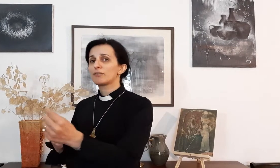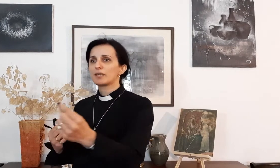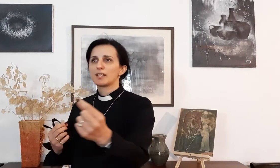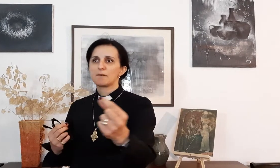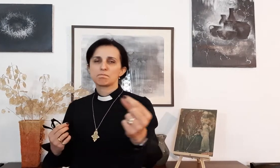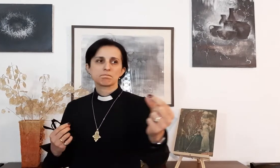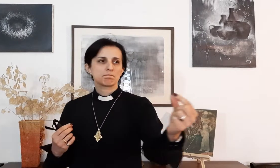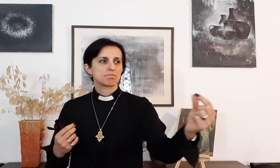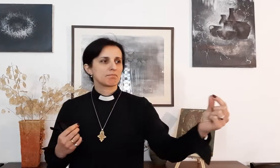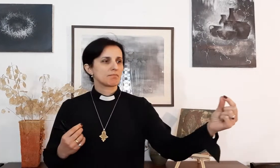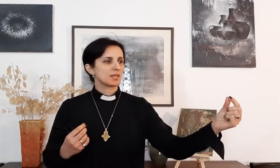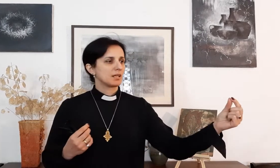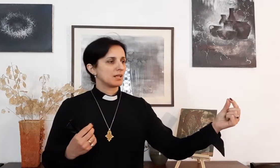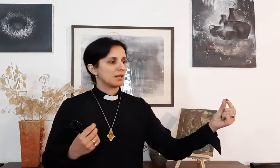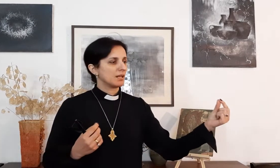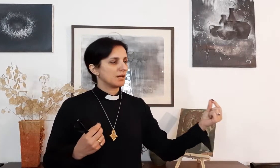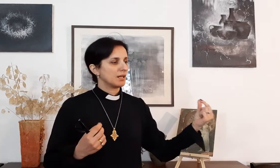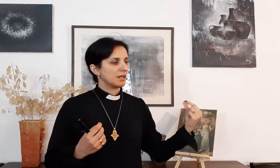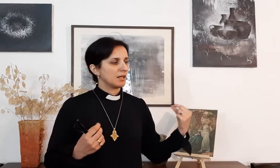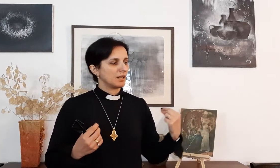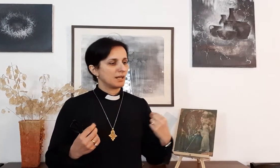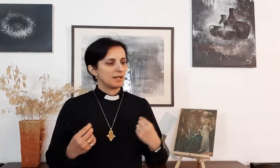of the